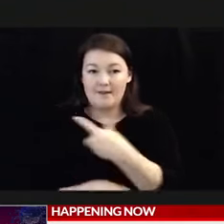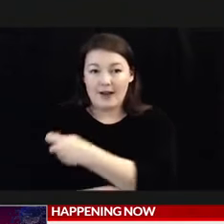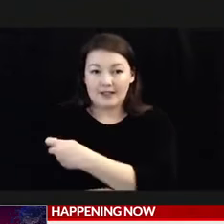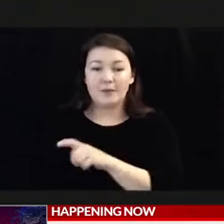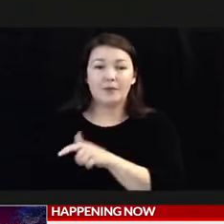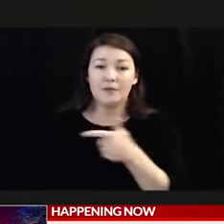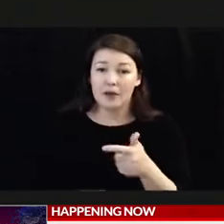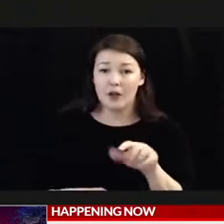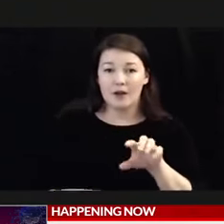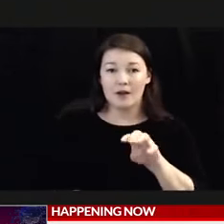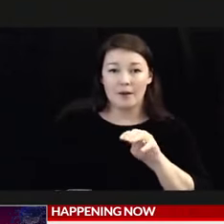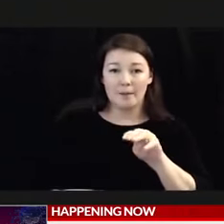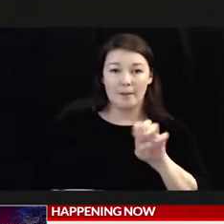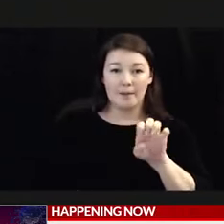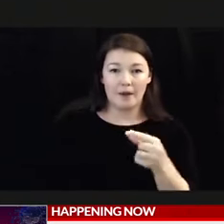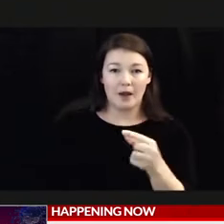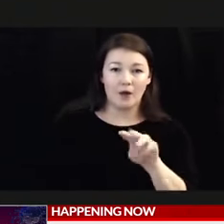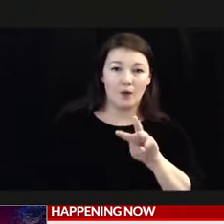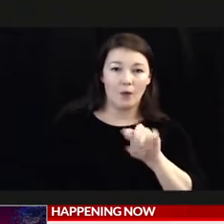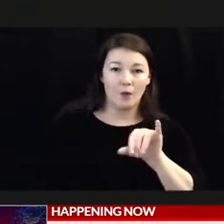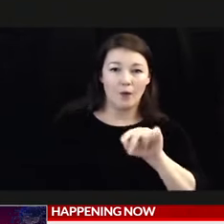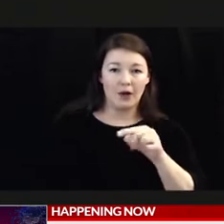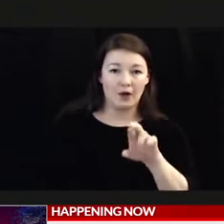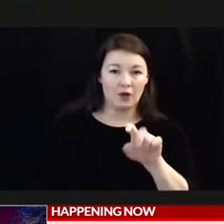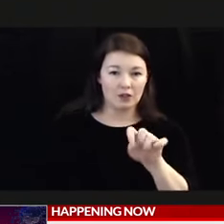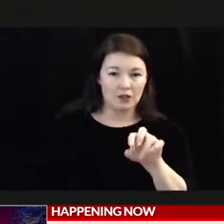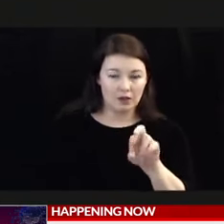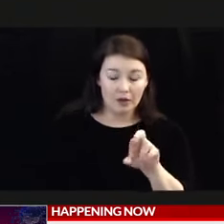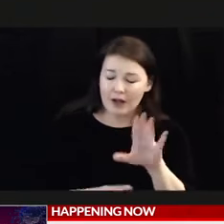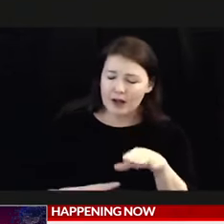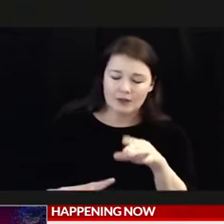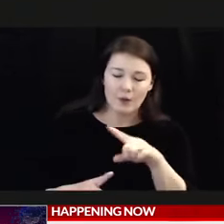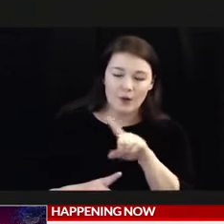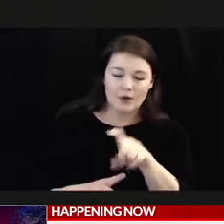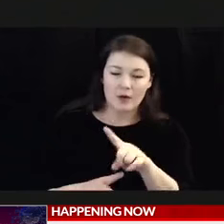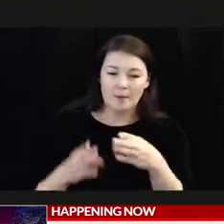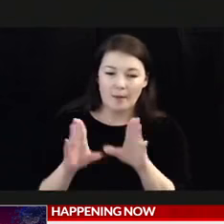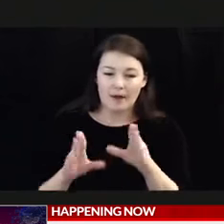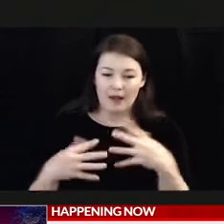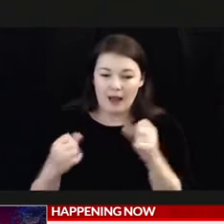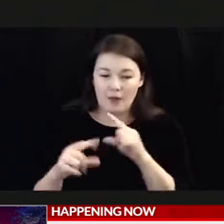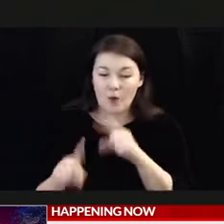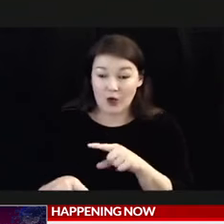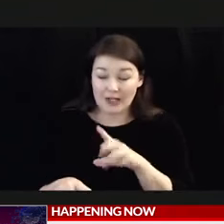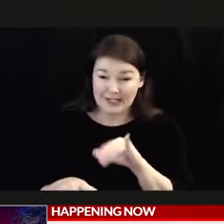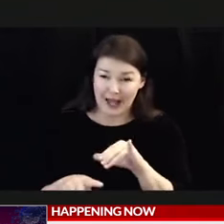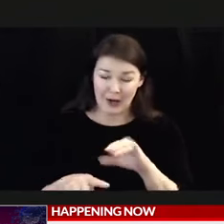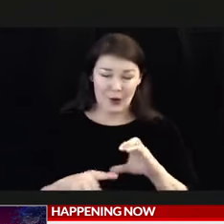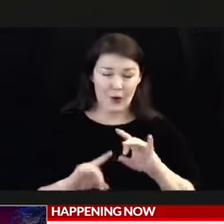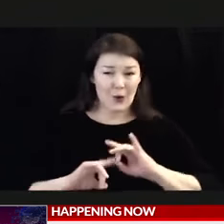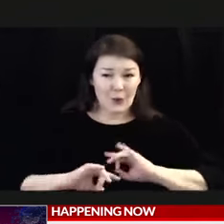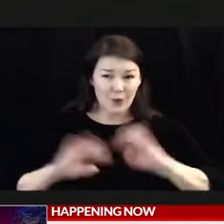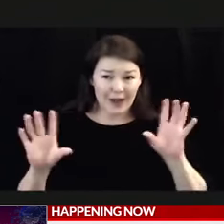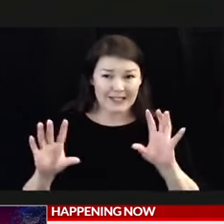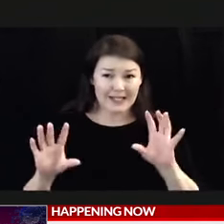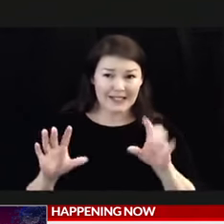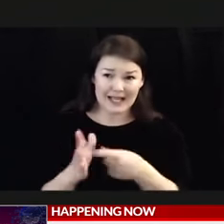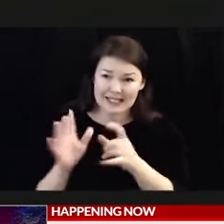the public health order as it related to staffing, is that crisis standards for staffing, or what exactly are